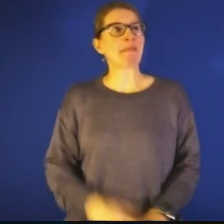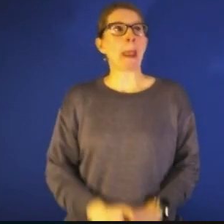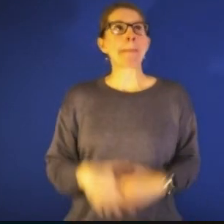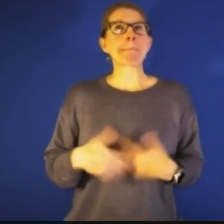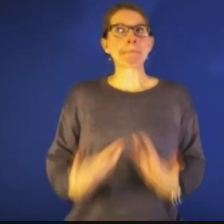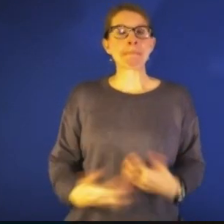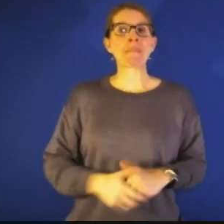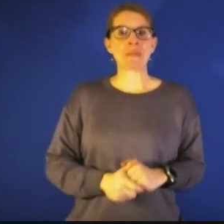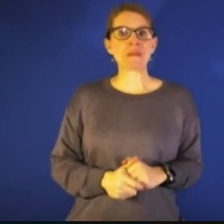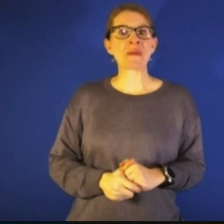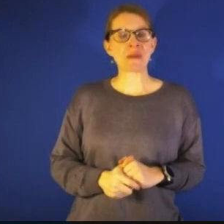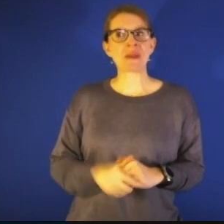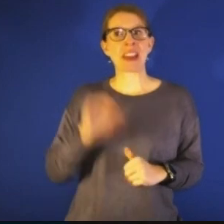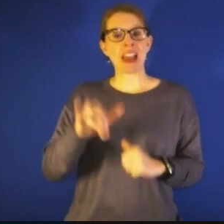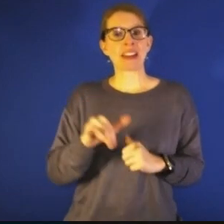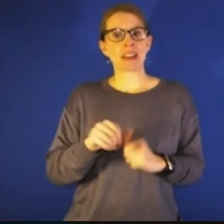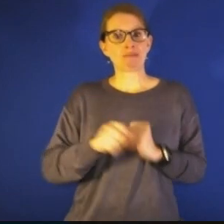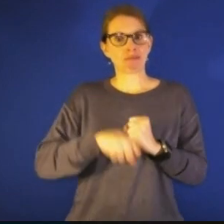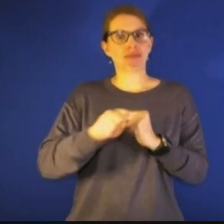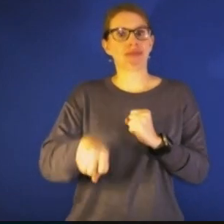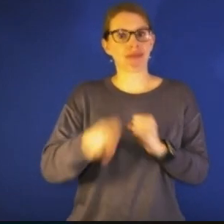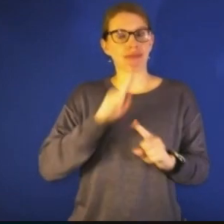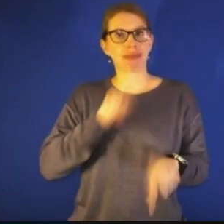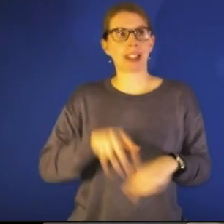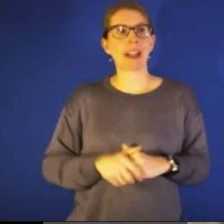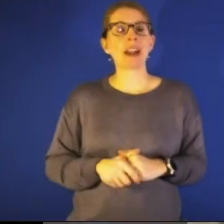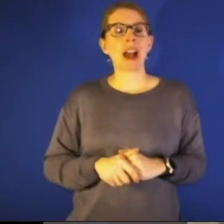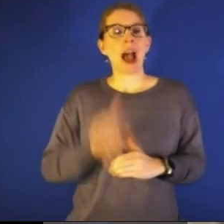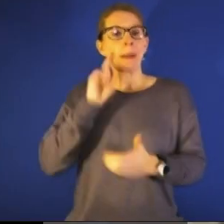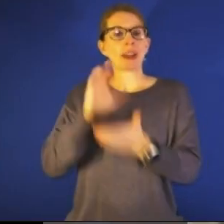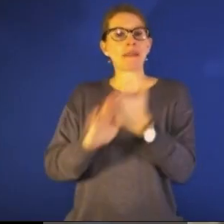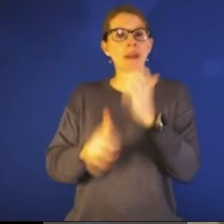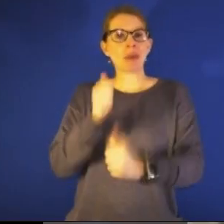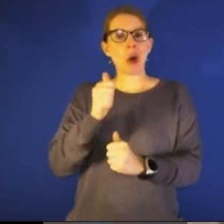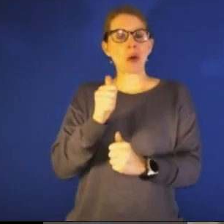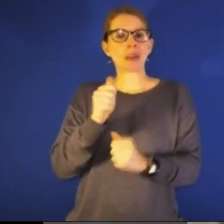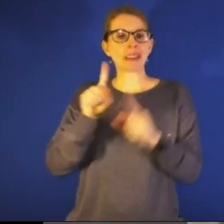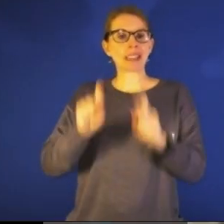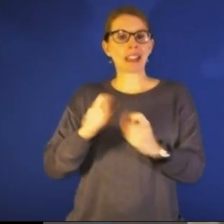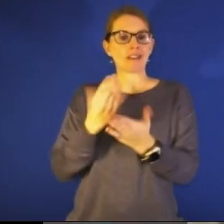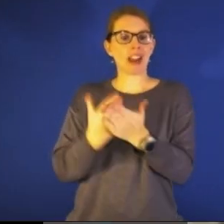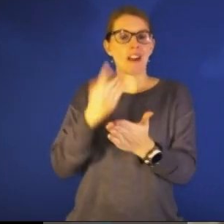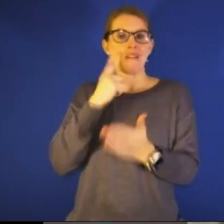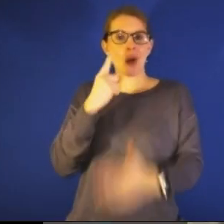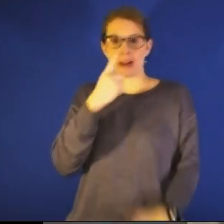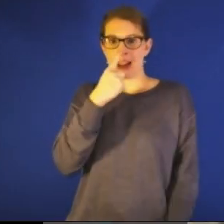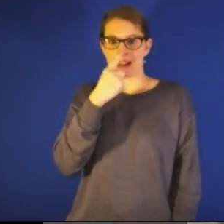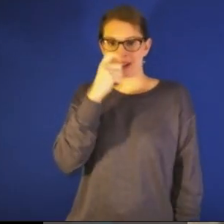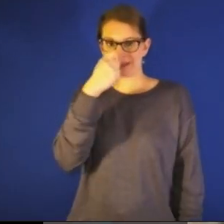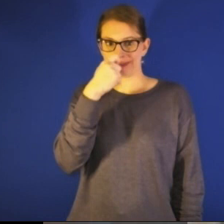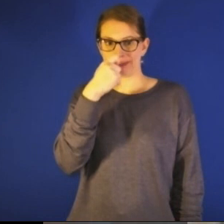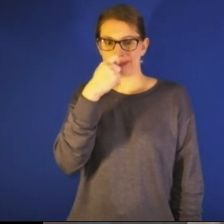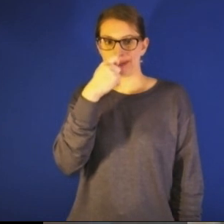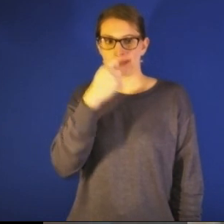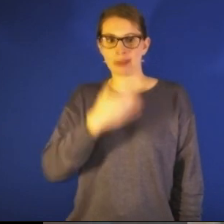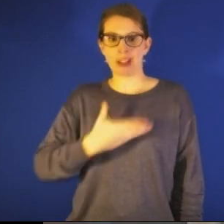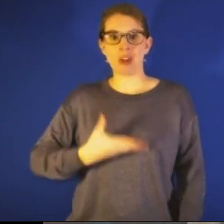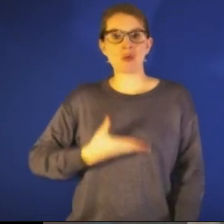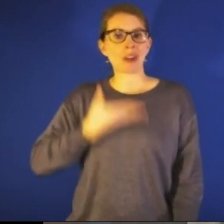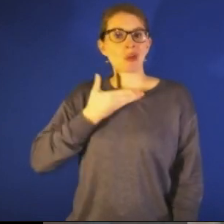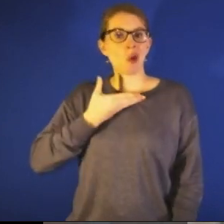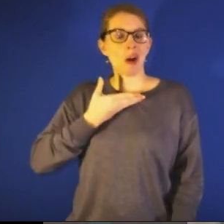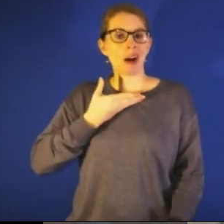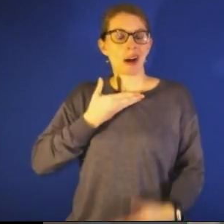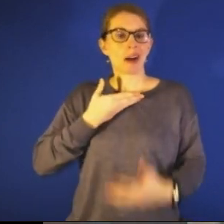That's a longer answer. I believe most of the tests were validated for nasopharyngeal. Respiratory viruses tend